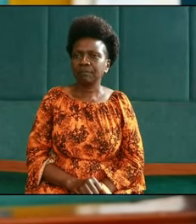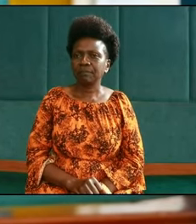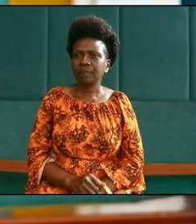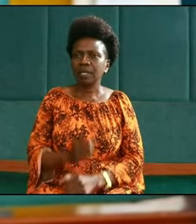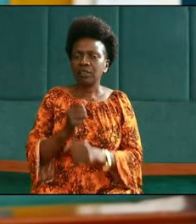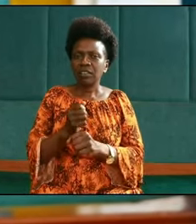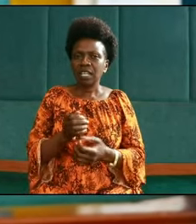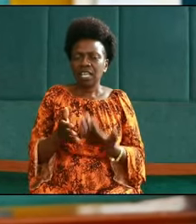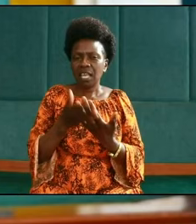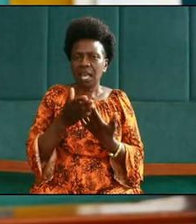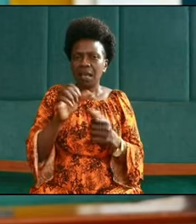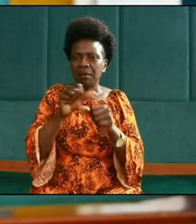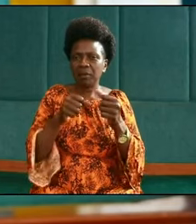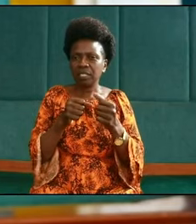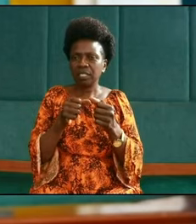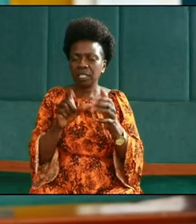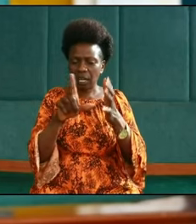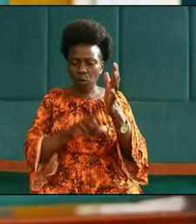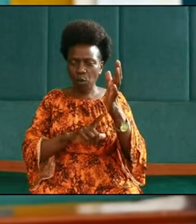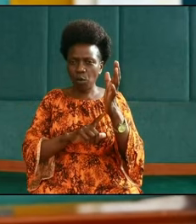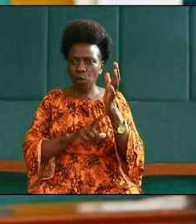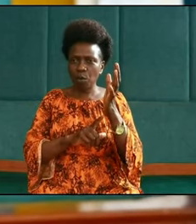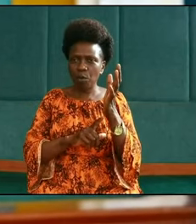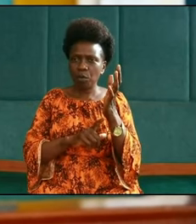Did they care about the Lord?